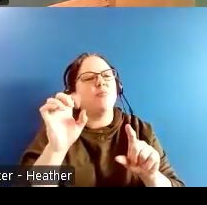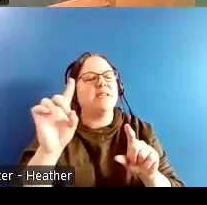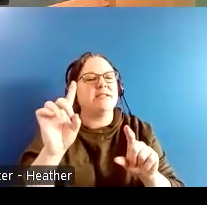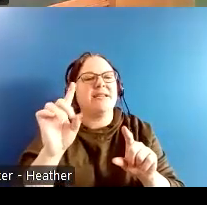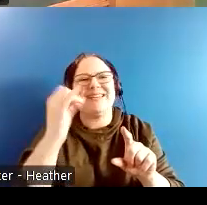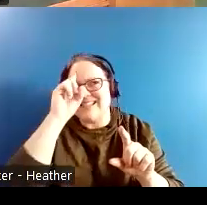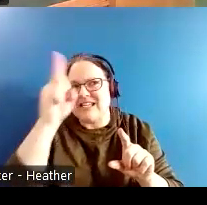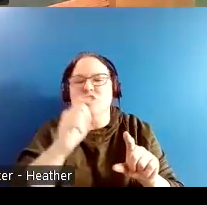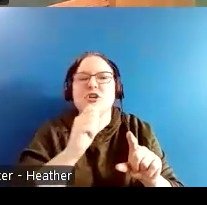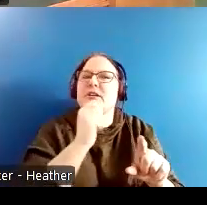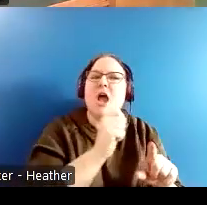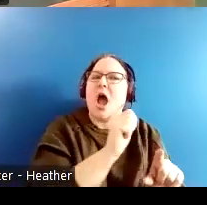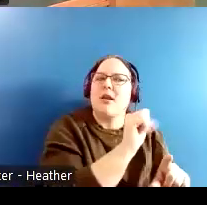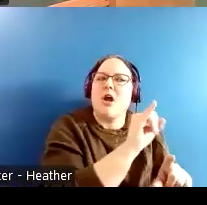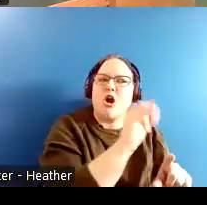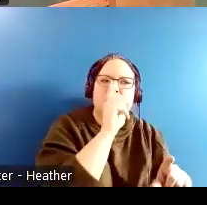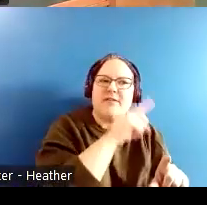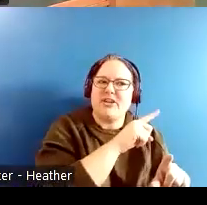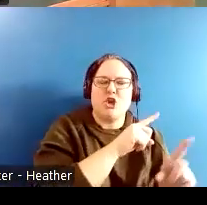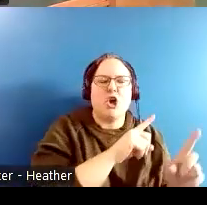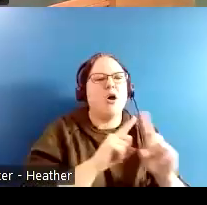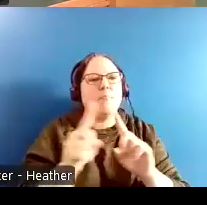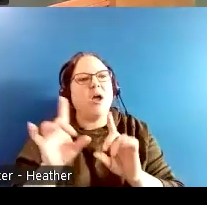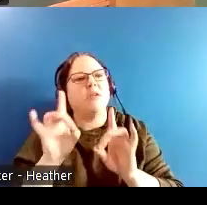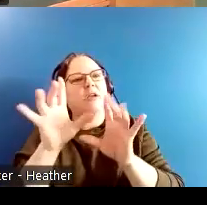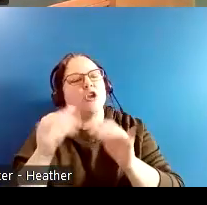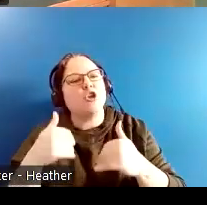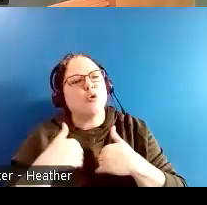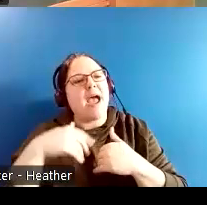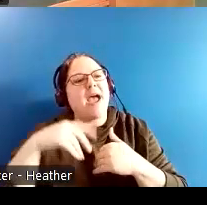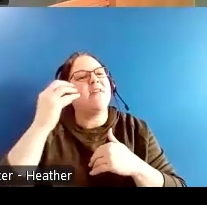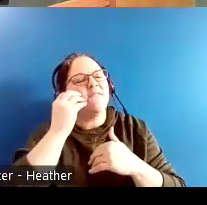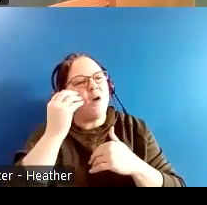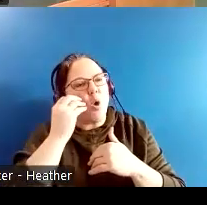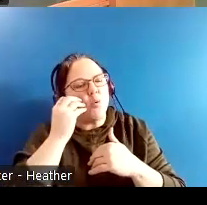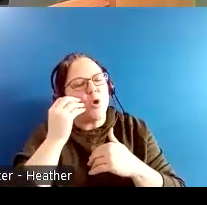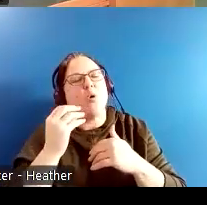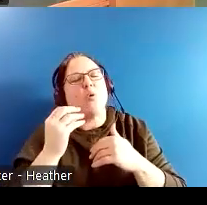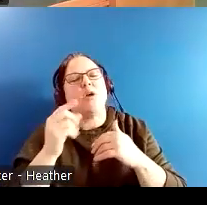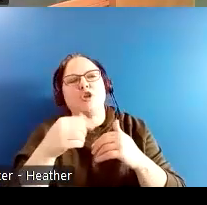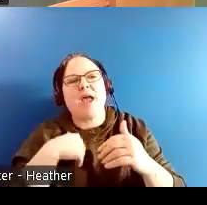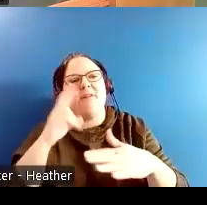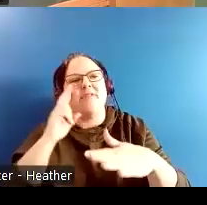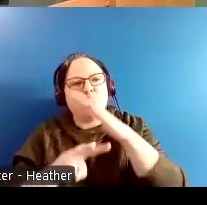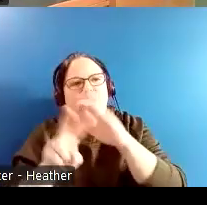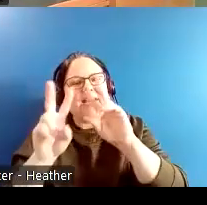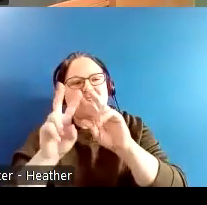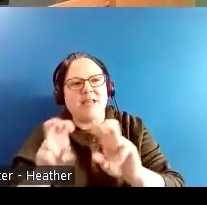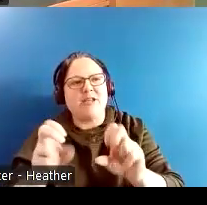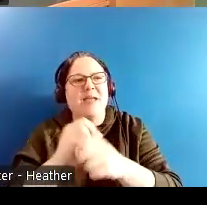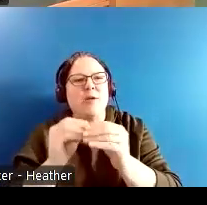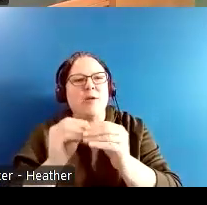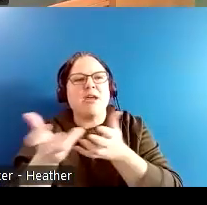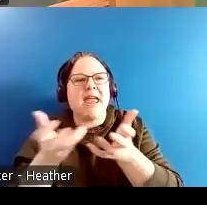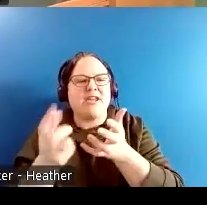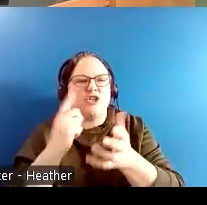intelligence, but augmented intelligence, where you have the phenotypes that sense on your phones and the predictive analytics that make things more engaging. I